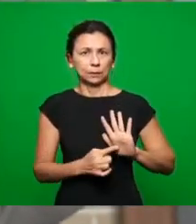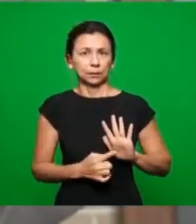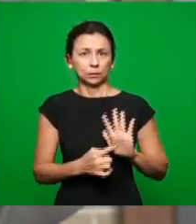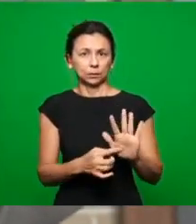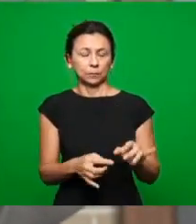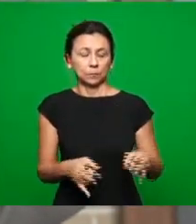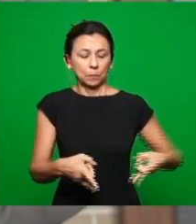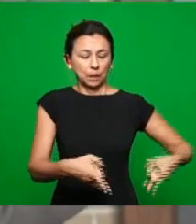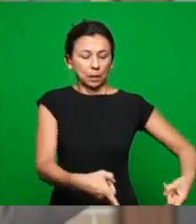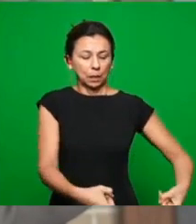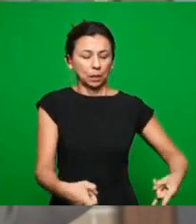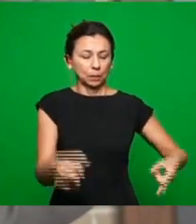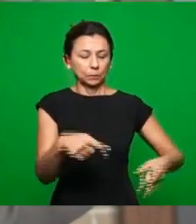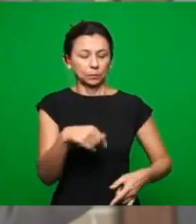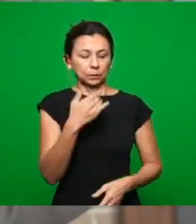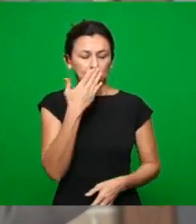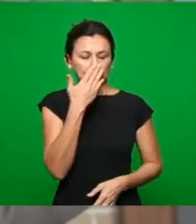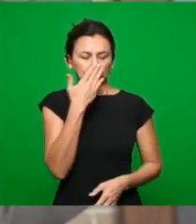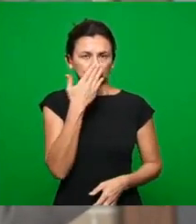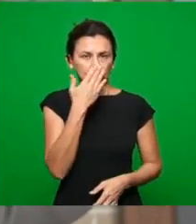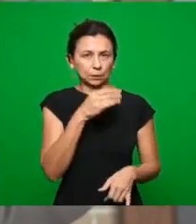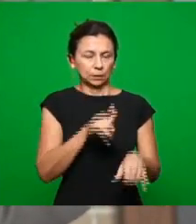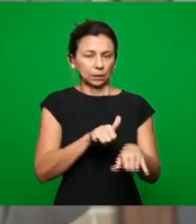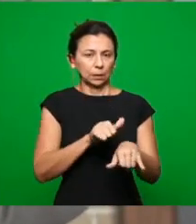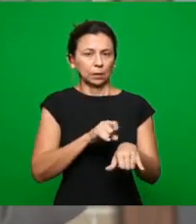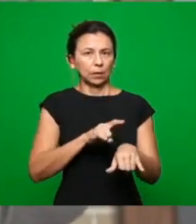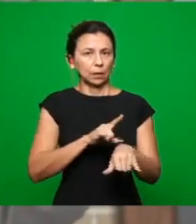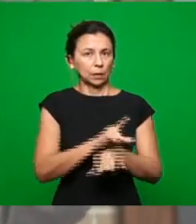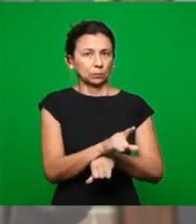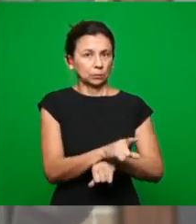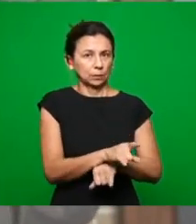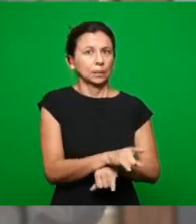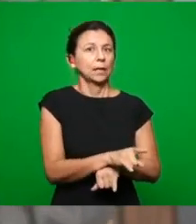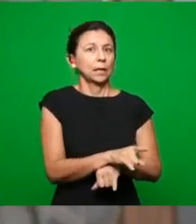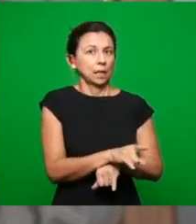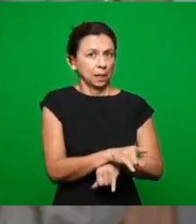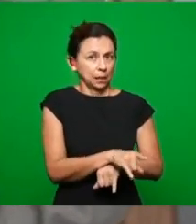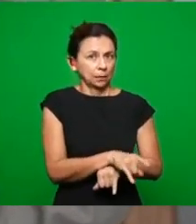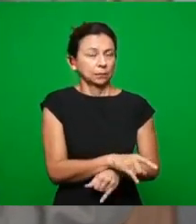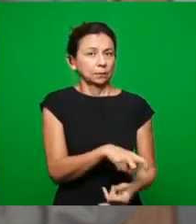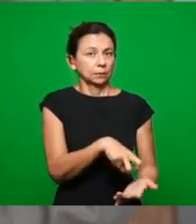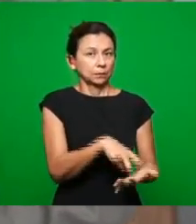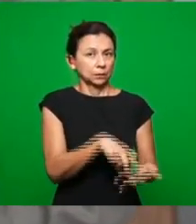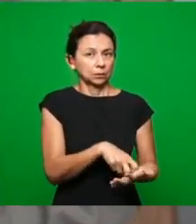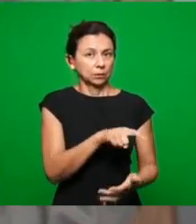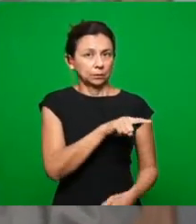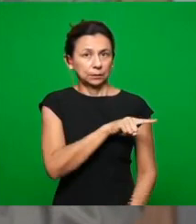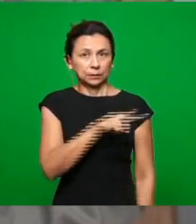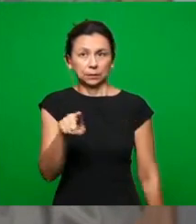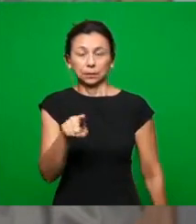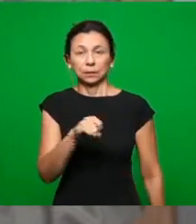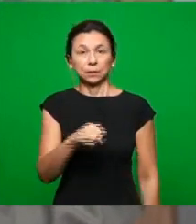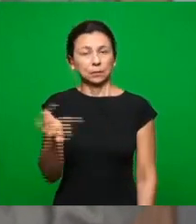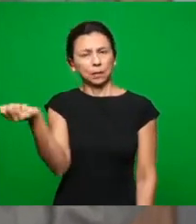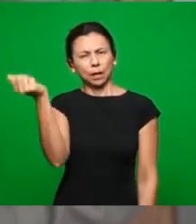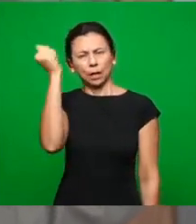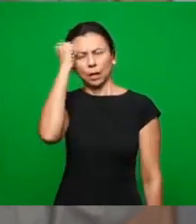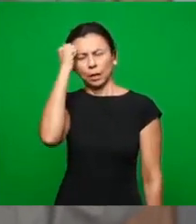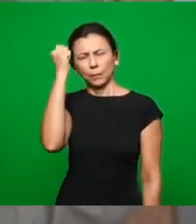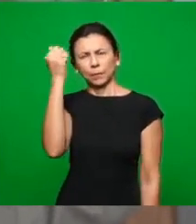their bed. And those are with there who have great tribulation, unless they repent of their deeds. So here